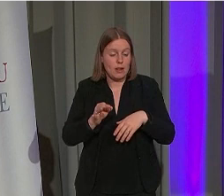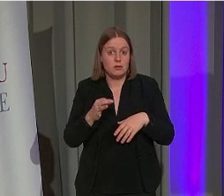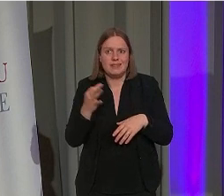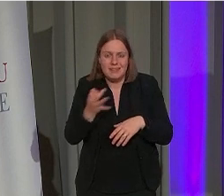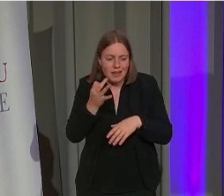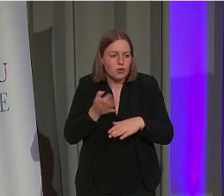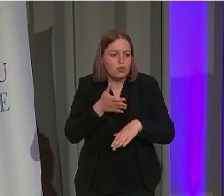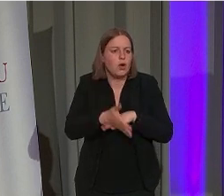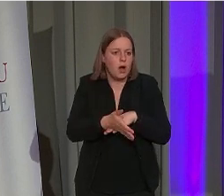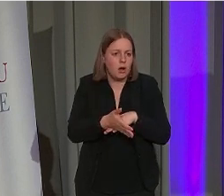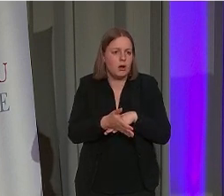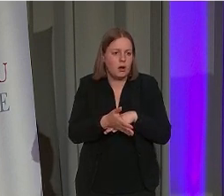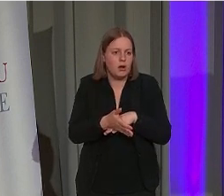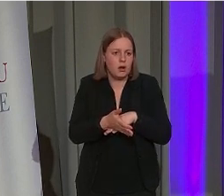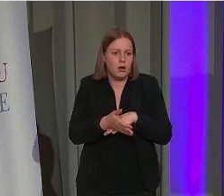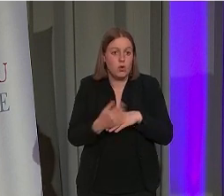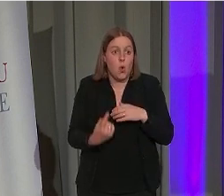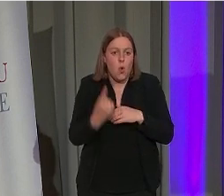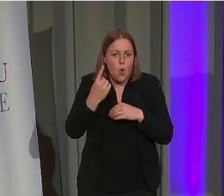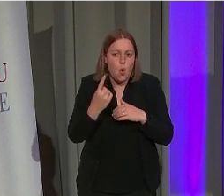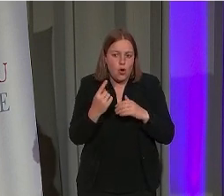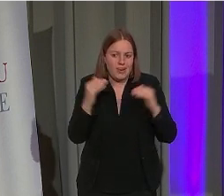device, so that makes this